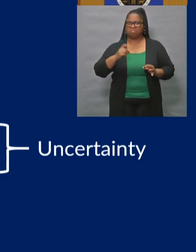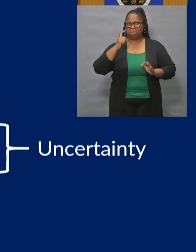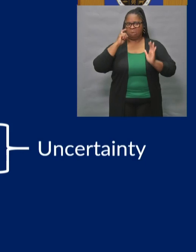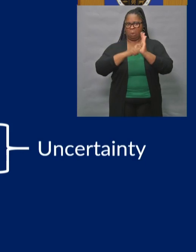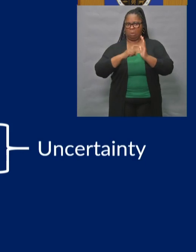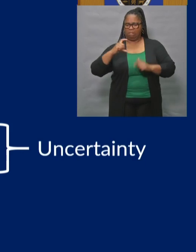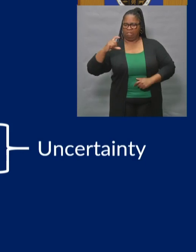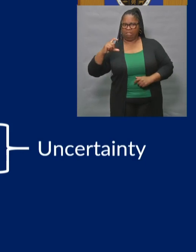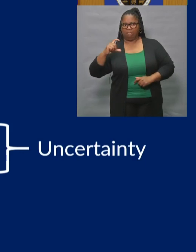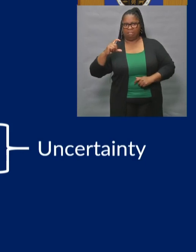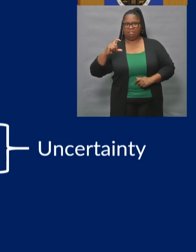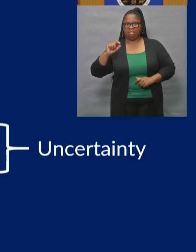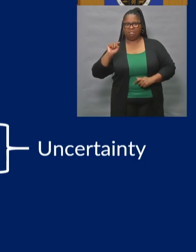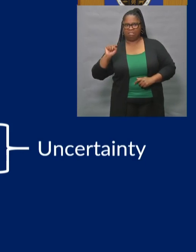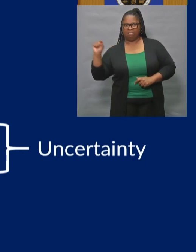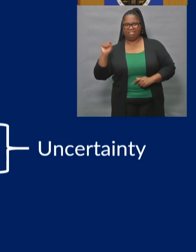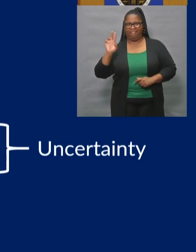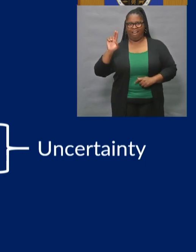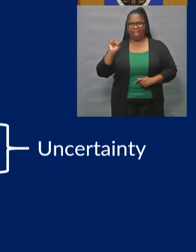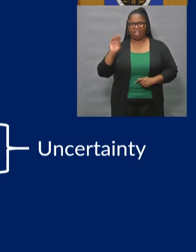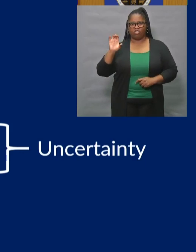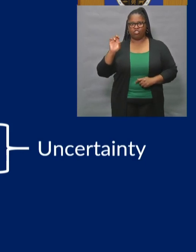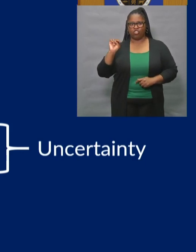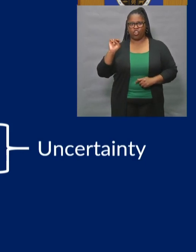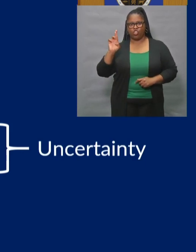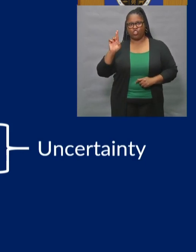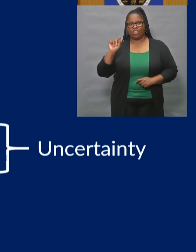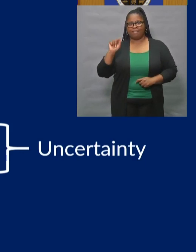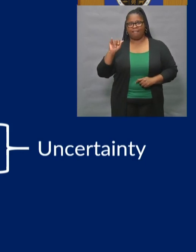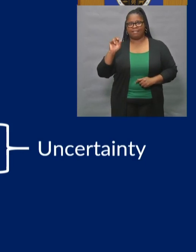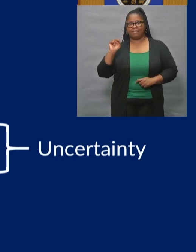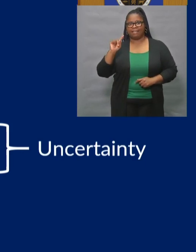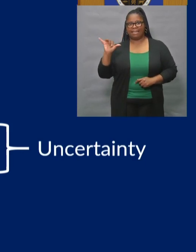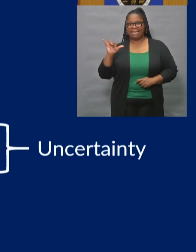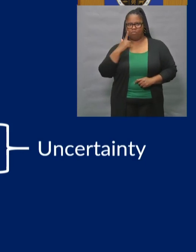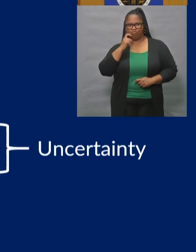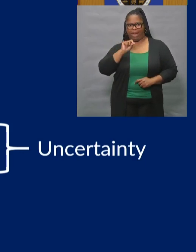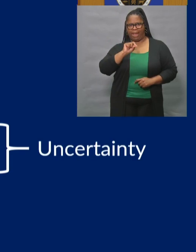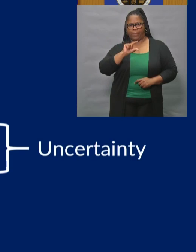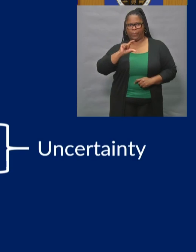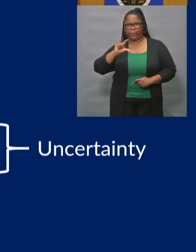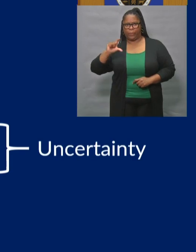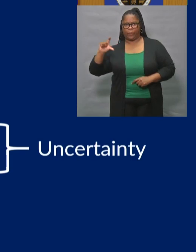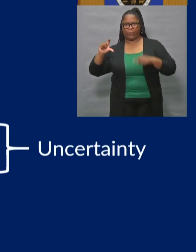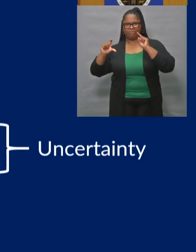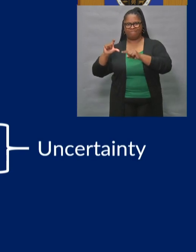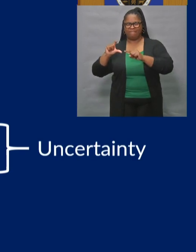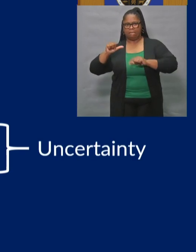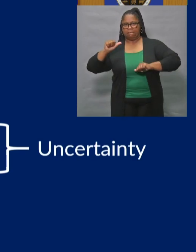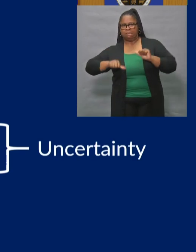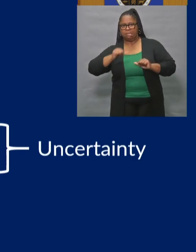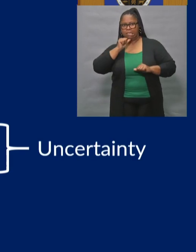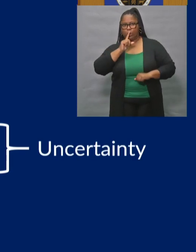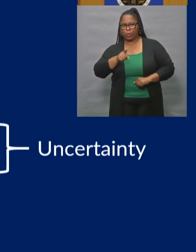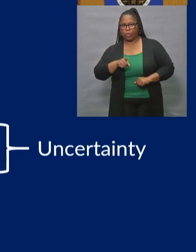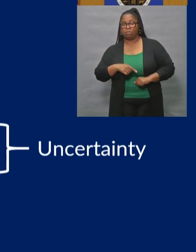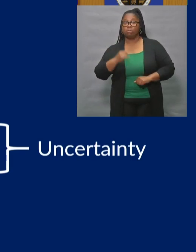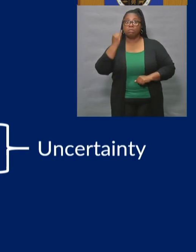future slides as the red shaded bar. If our system is overrun by new cases